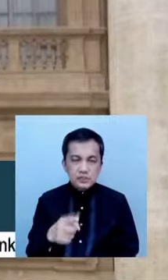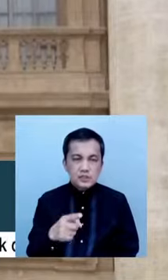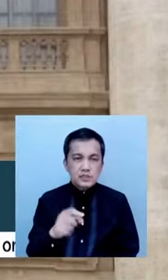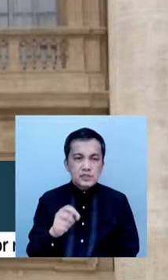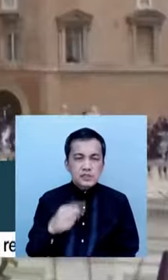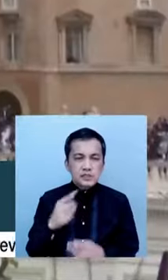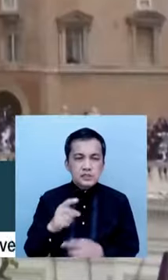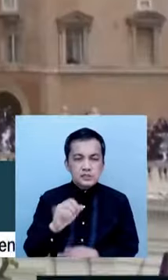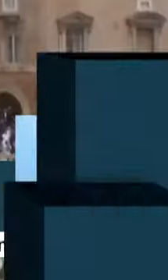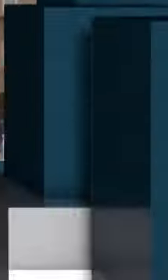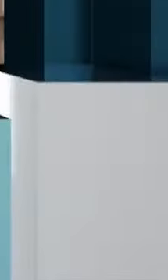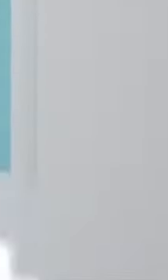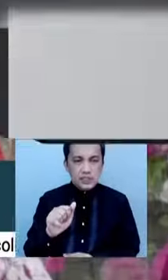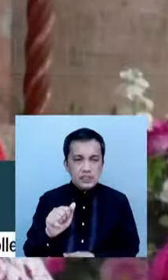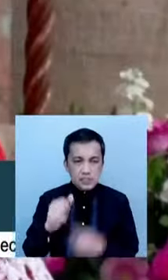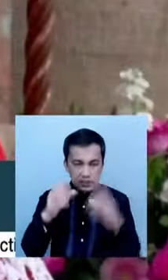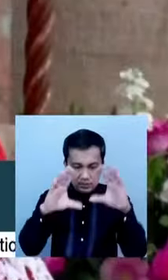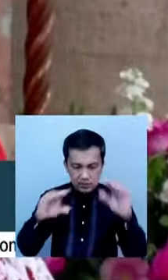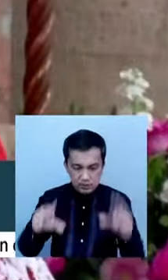Haiti.